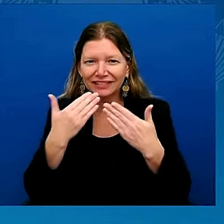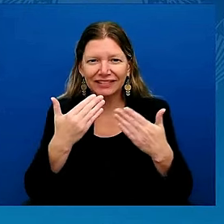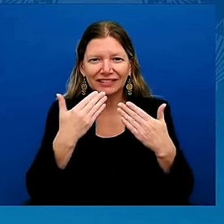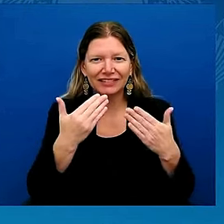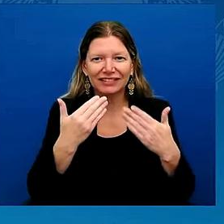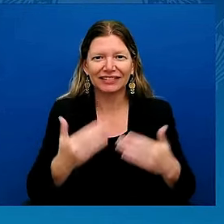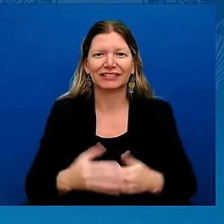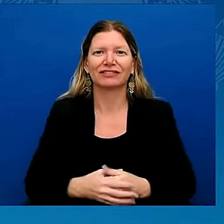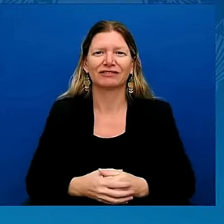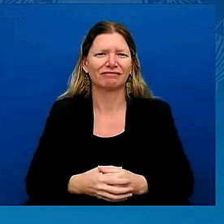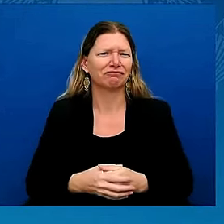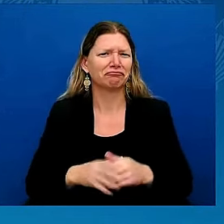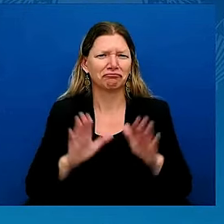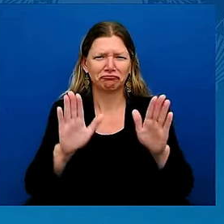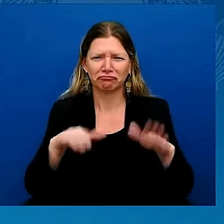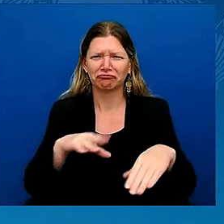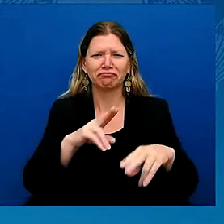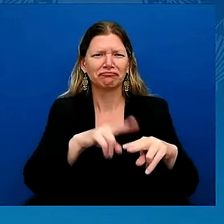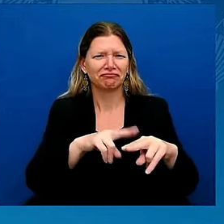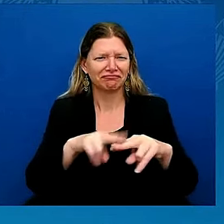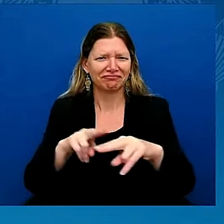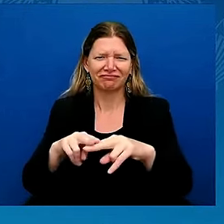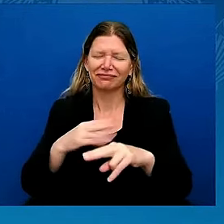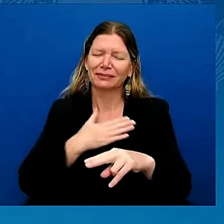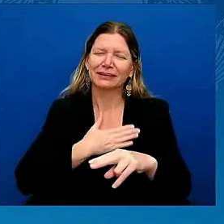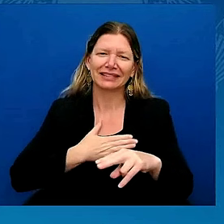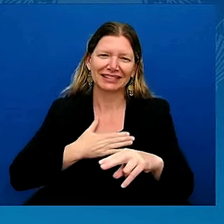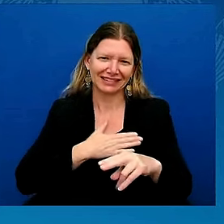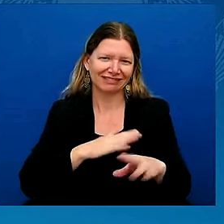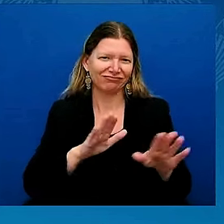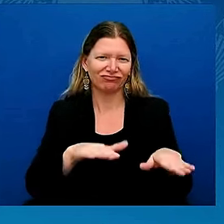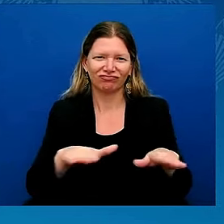Have a seat. Please have a seat. Oh, it's good to see so many friends.